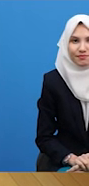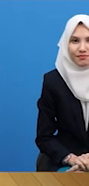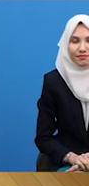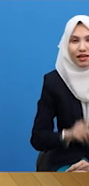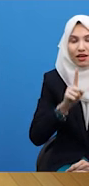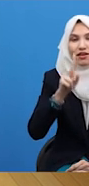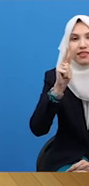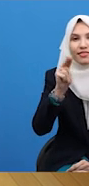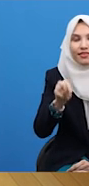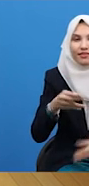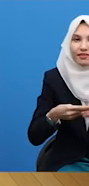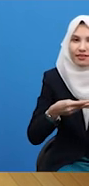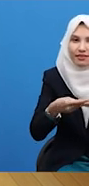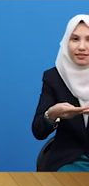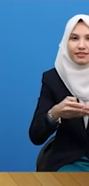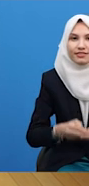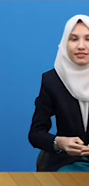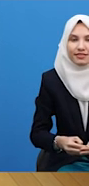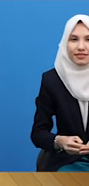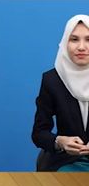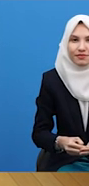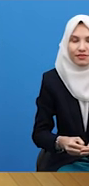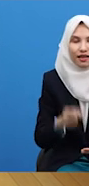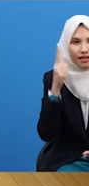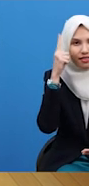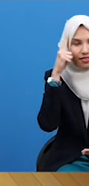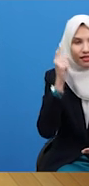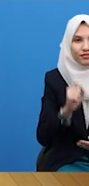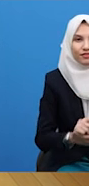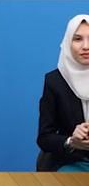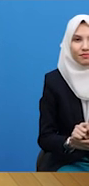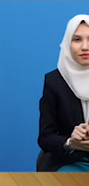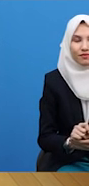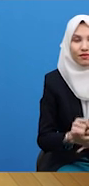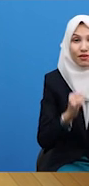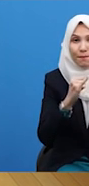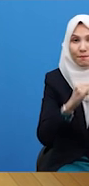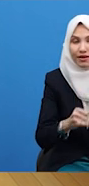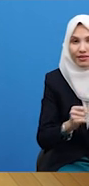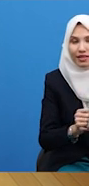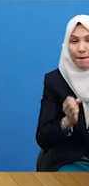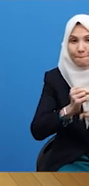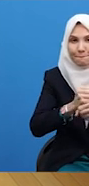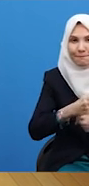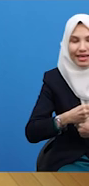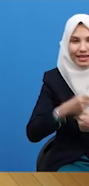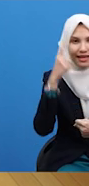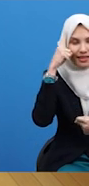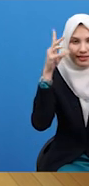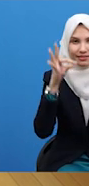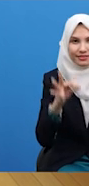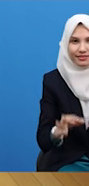You need to give some extra thoughts before you finally make a decision.